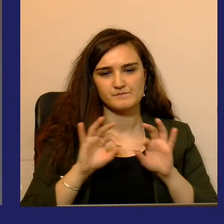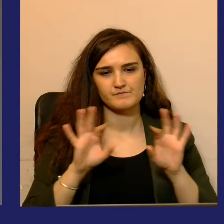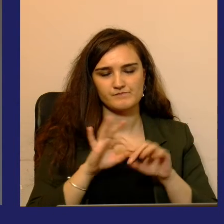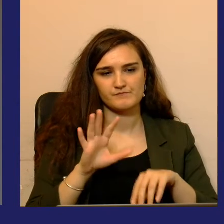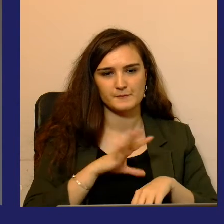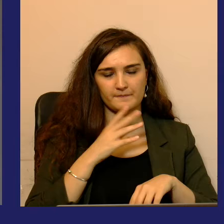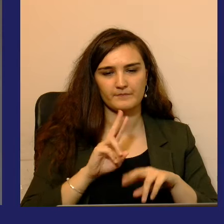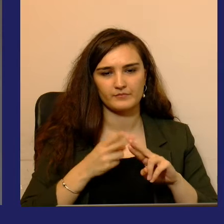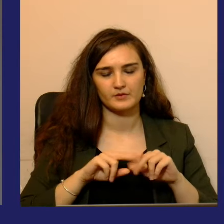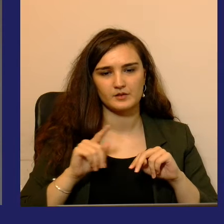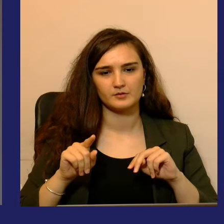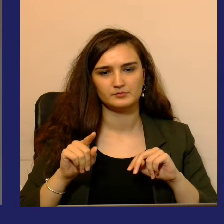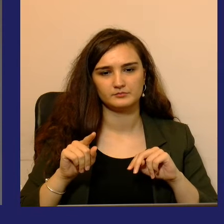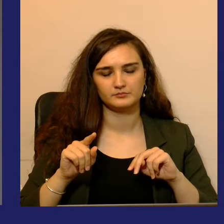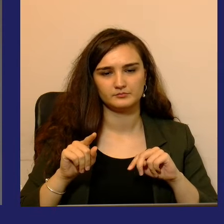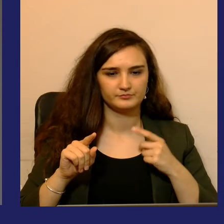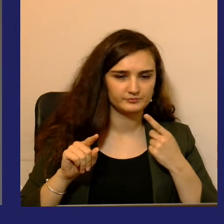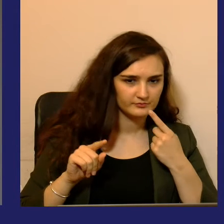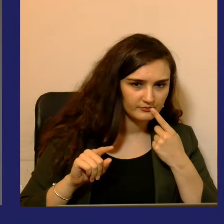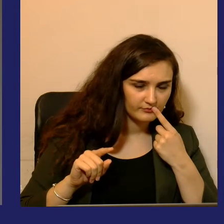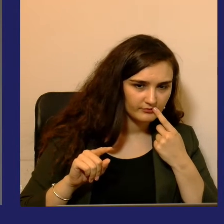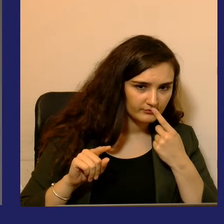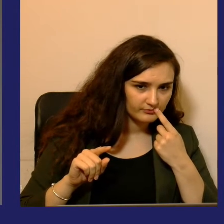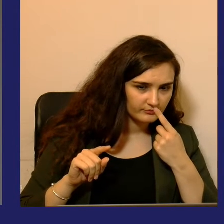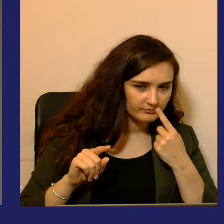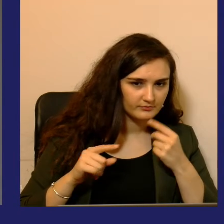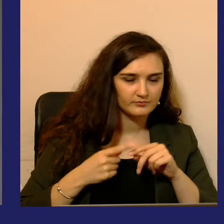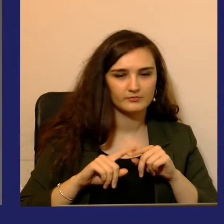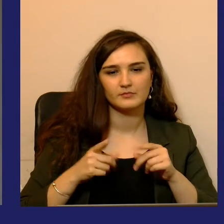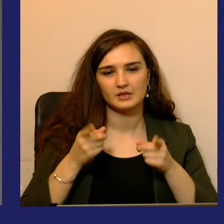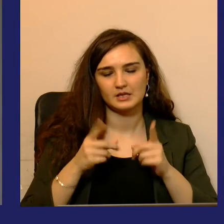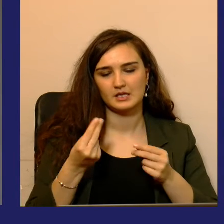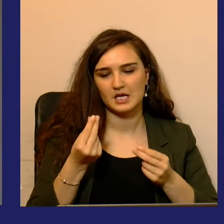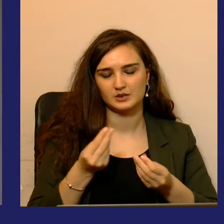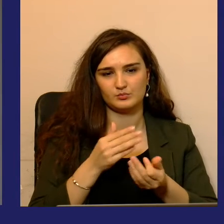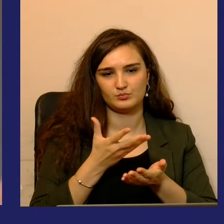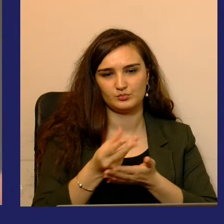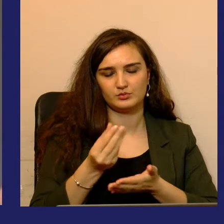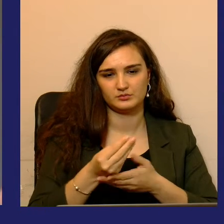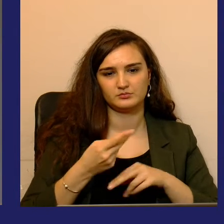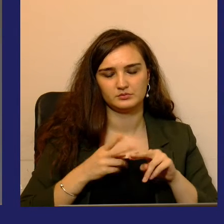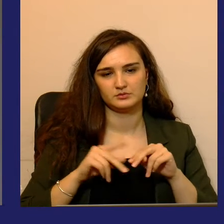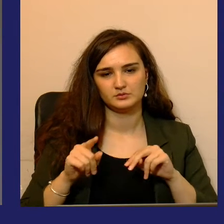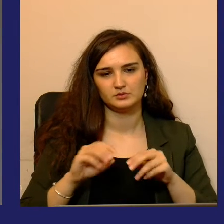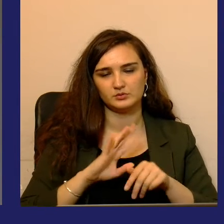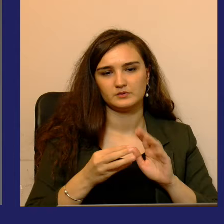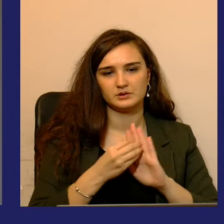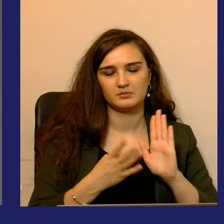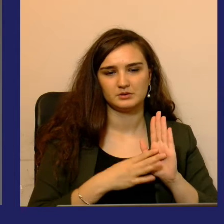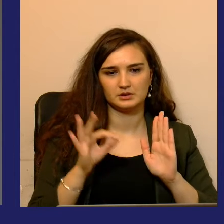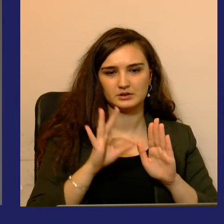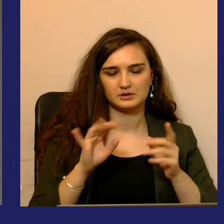Register. But the Center for Investigative Reporting was able to analyze the data and actually reveal